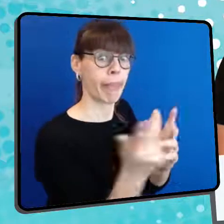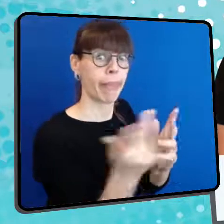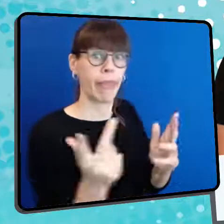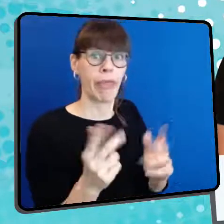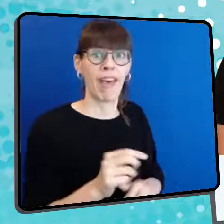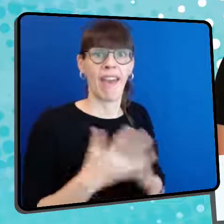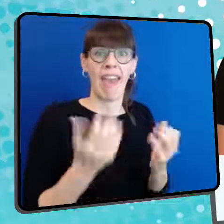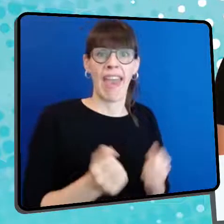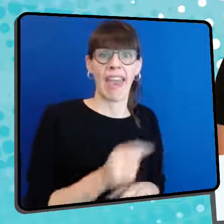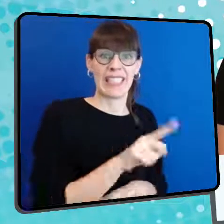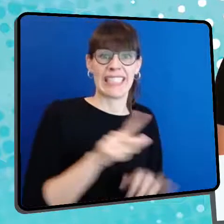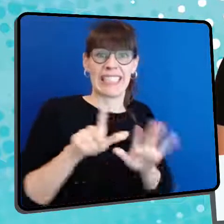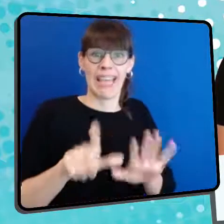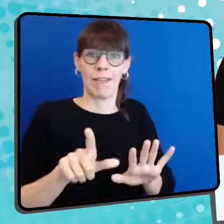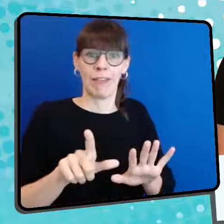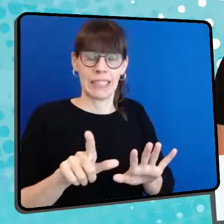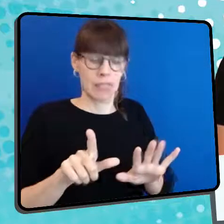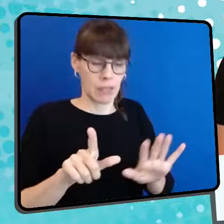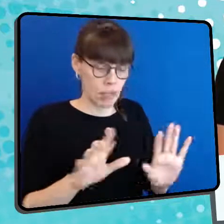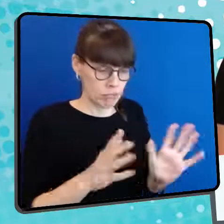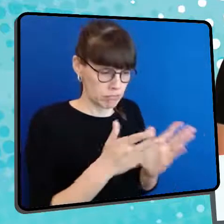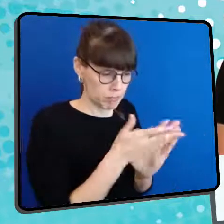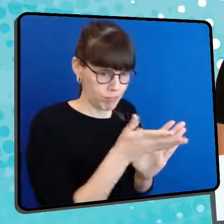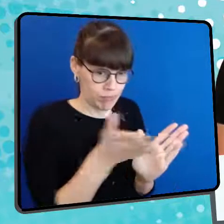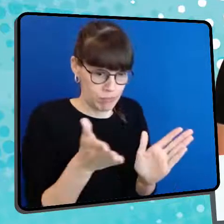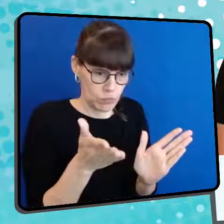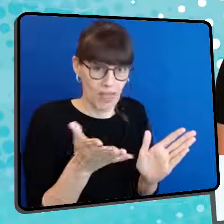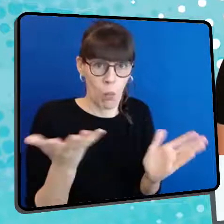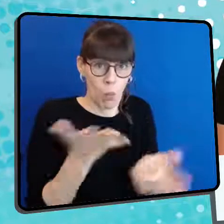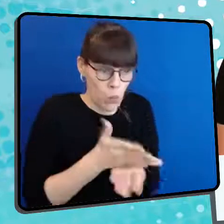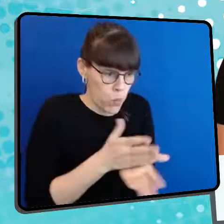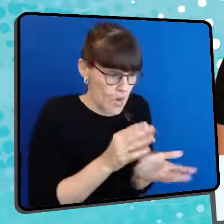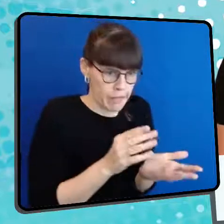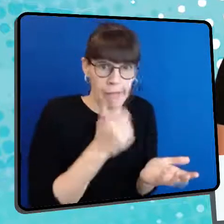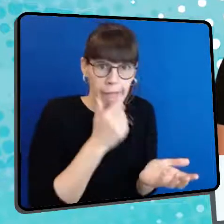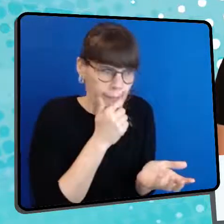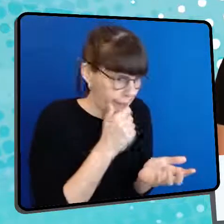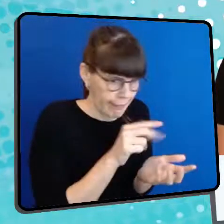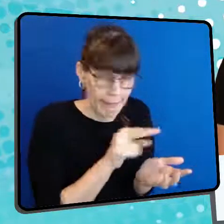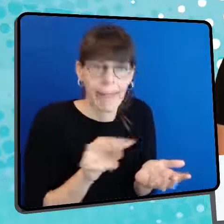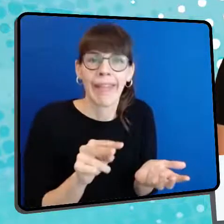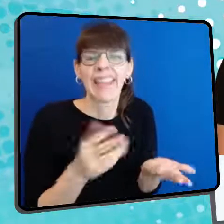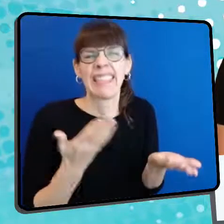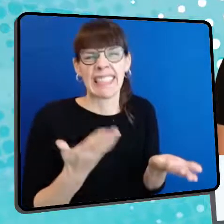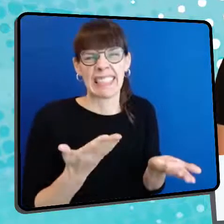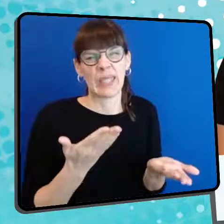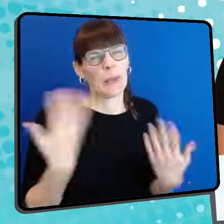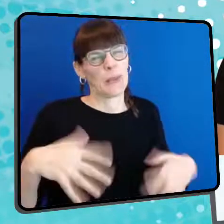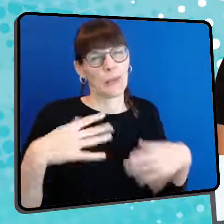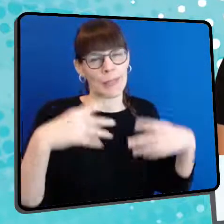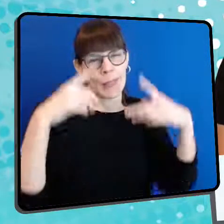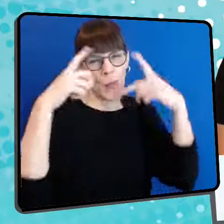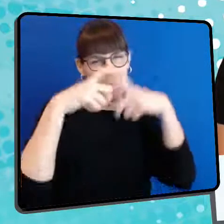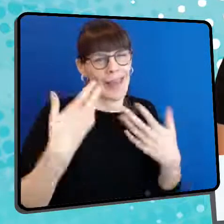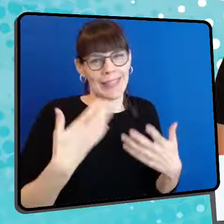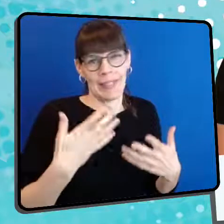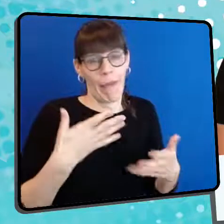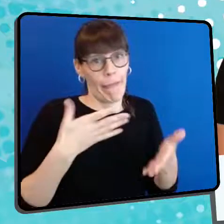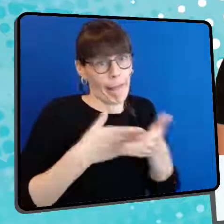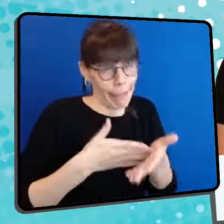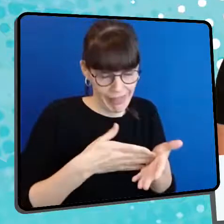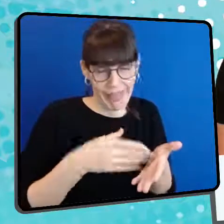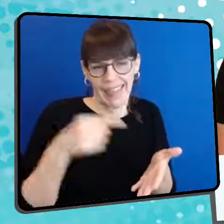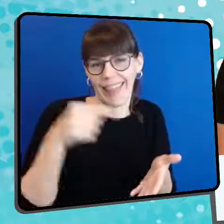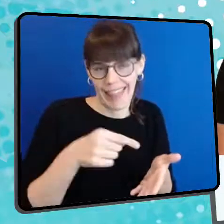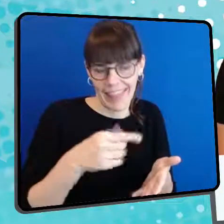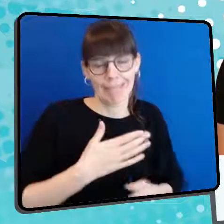And this is why I find that the most difficult and the most problematic area of AI. And sadly, we